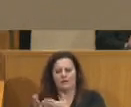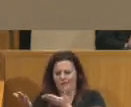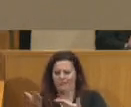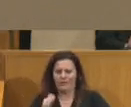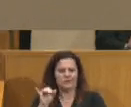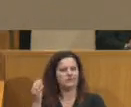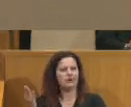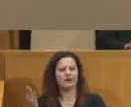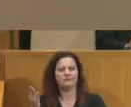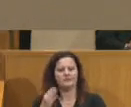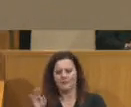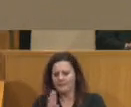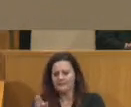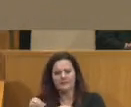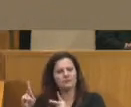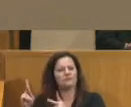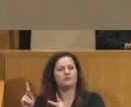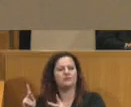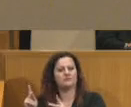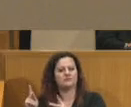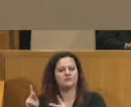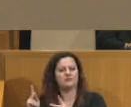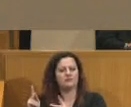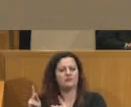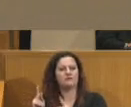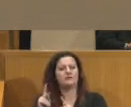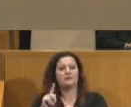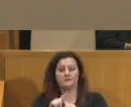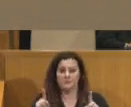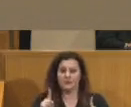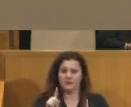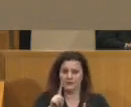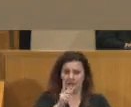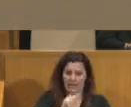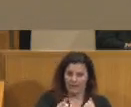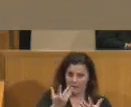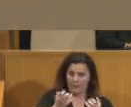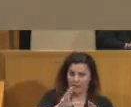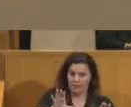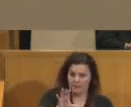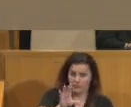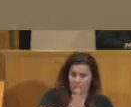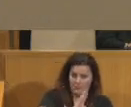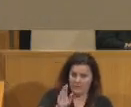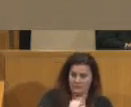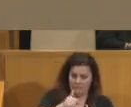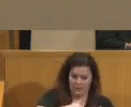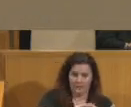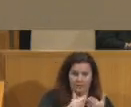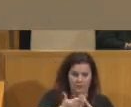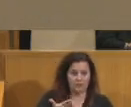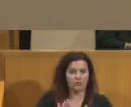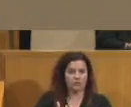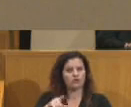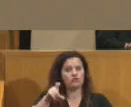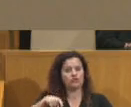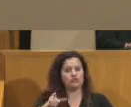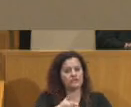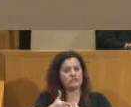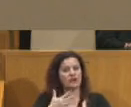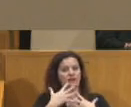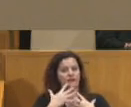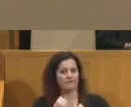the skyline from their neighborhoods, that it might as well be 1,000 miles away, because they can't relate to